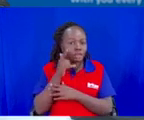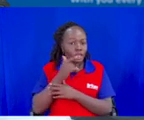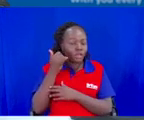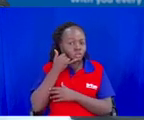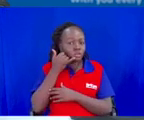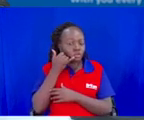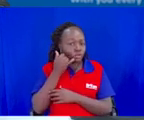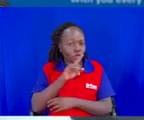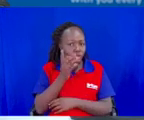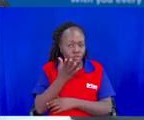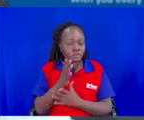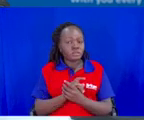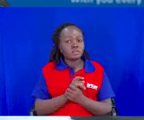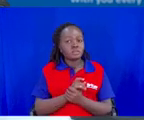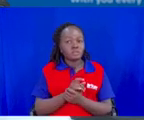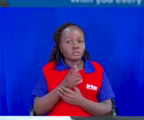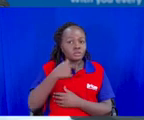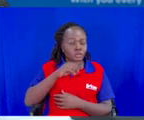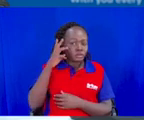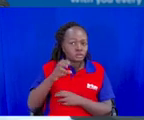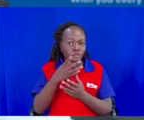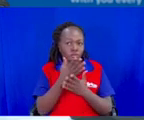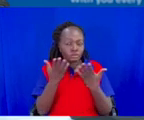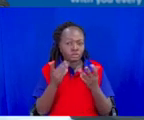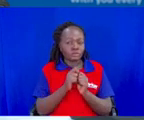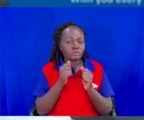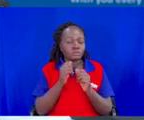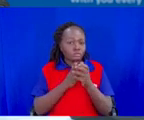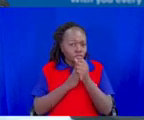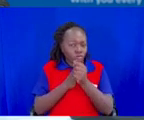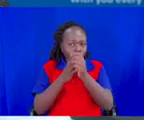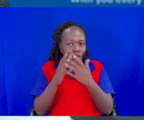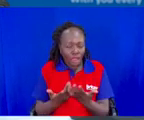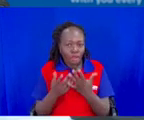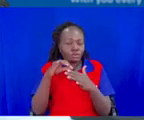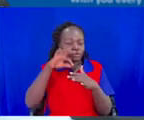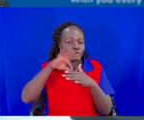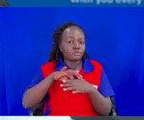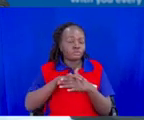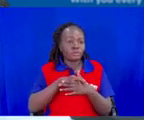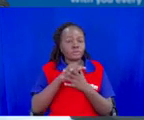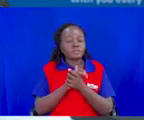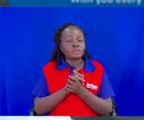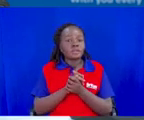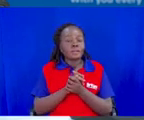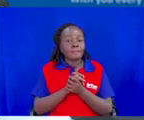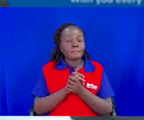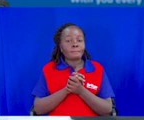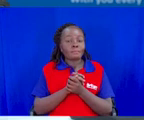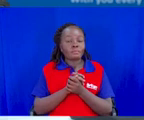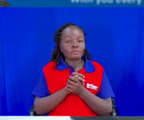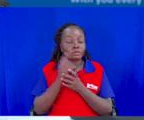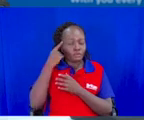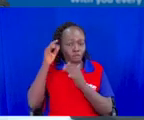call questions, we shall provide you with the guidelines on how to cast your votes for